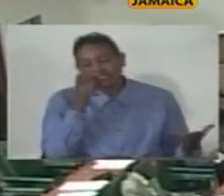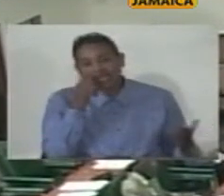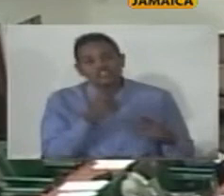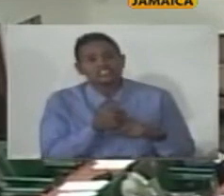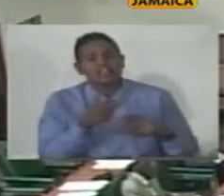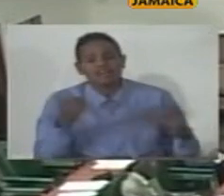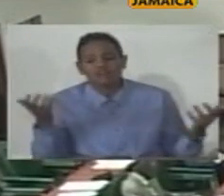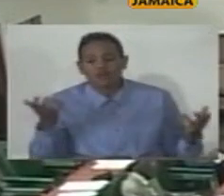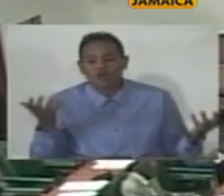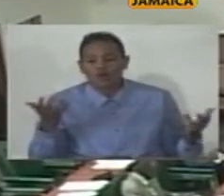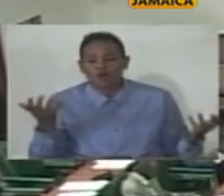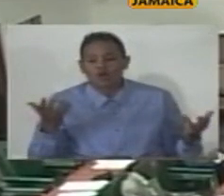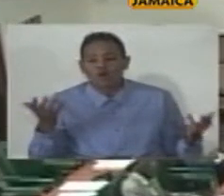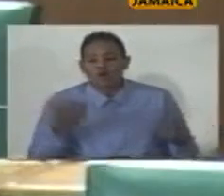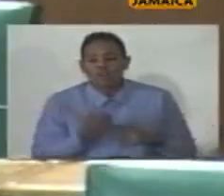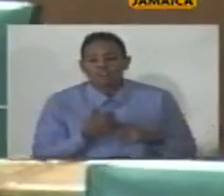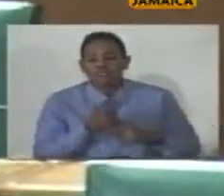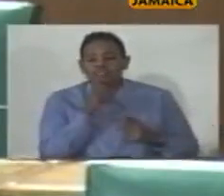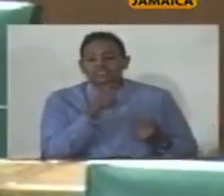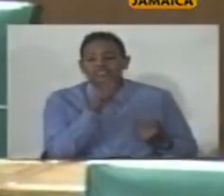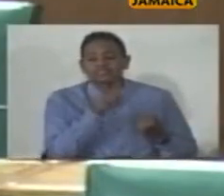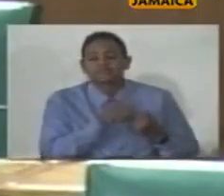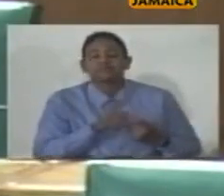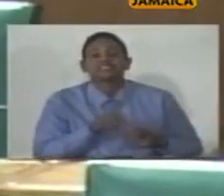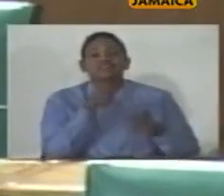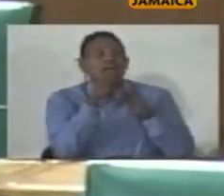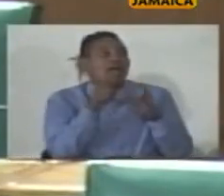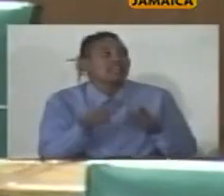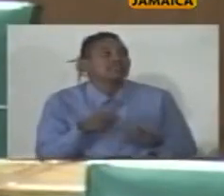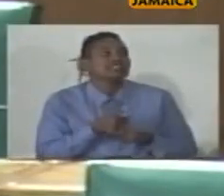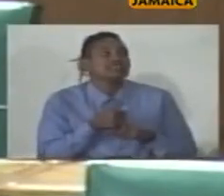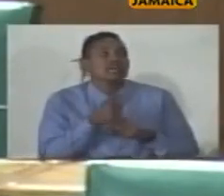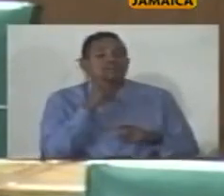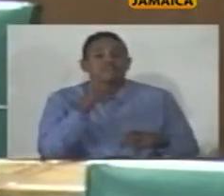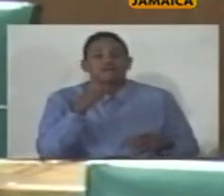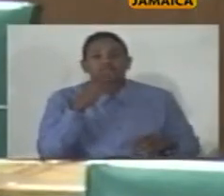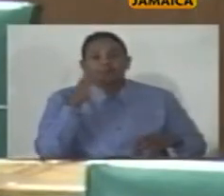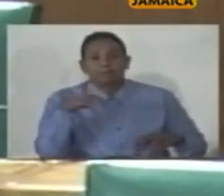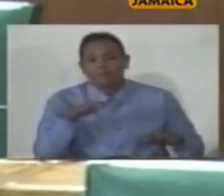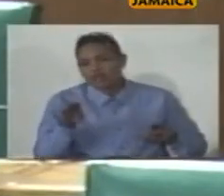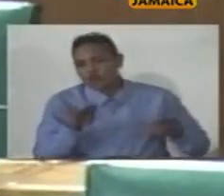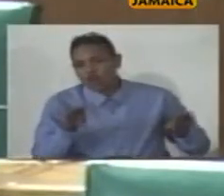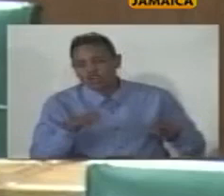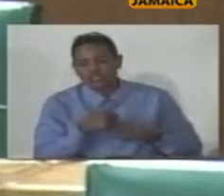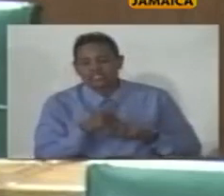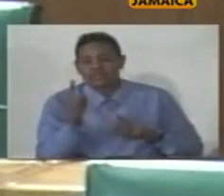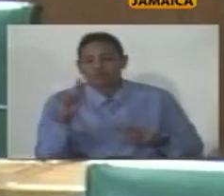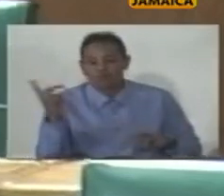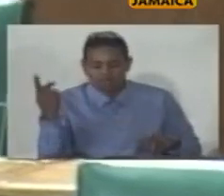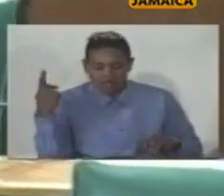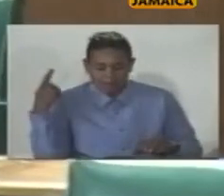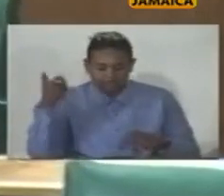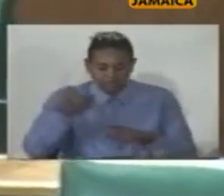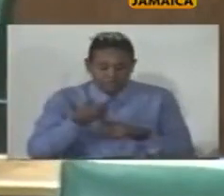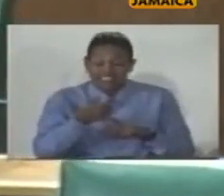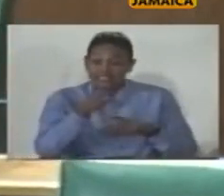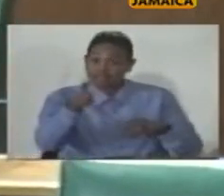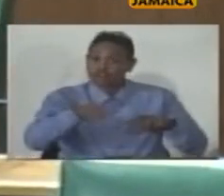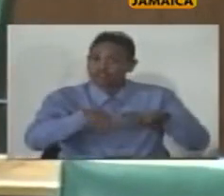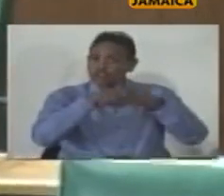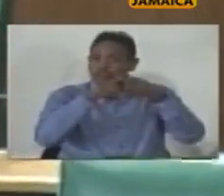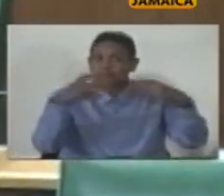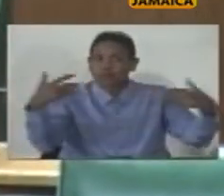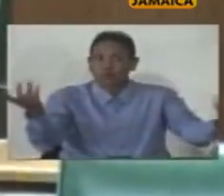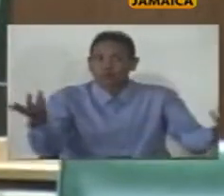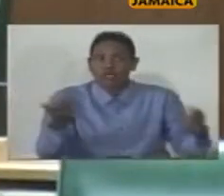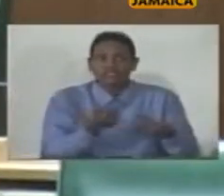what are the specific allegations of misconduct for which the principal has been suspended? This is